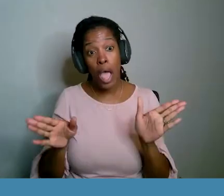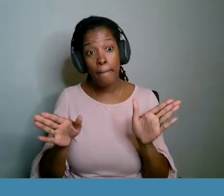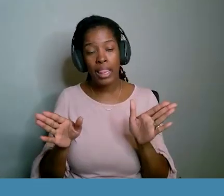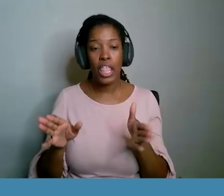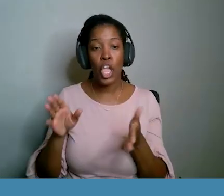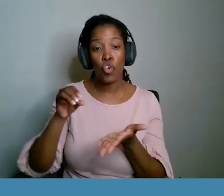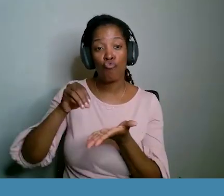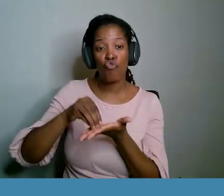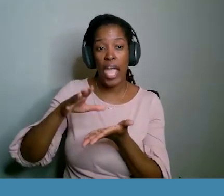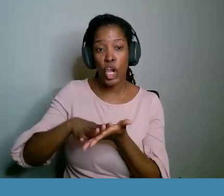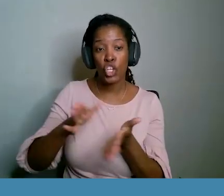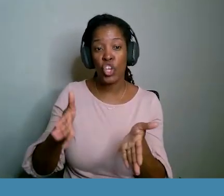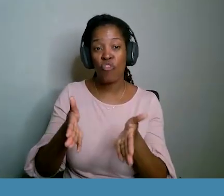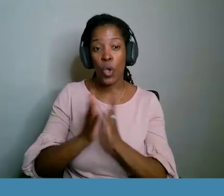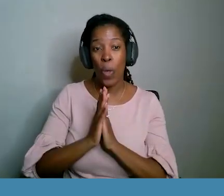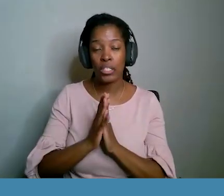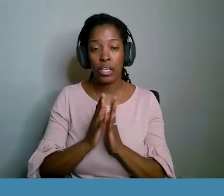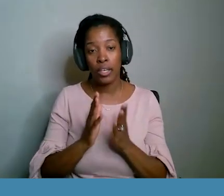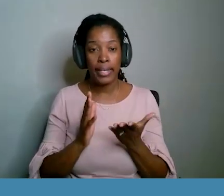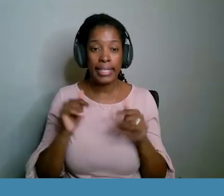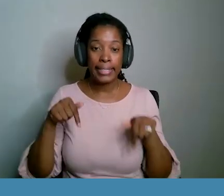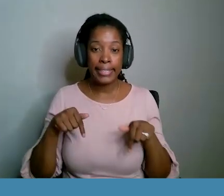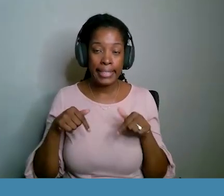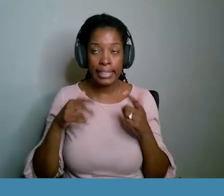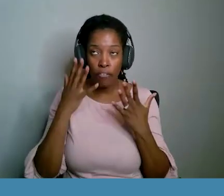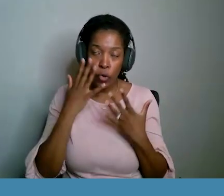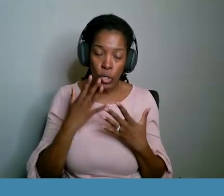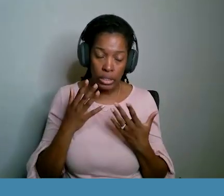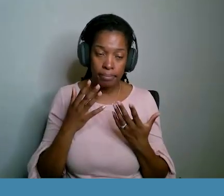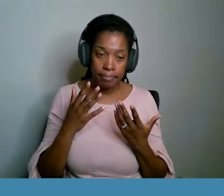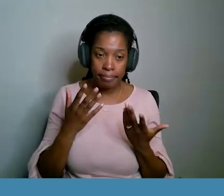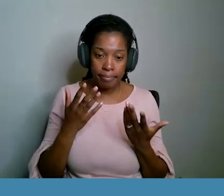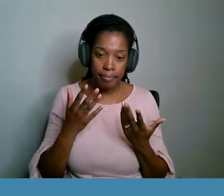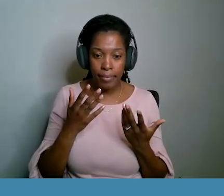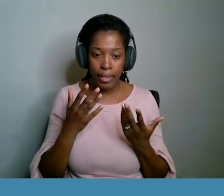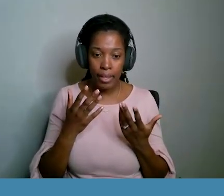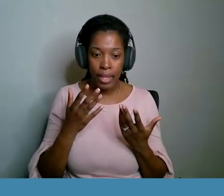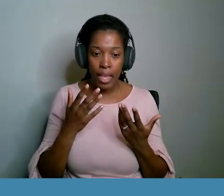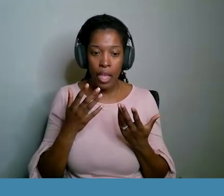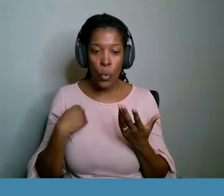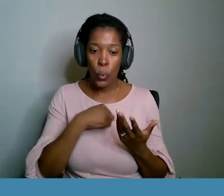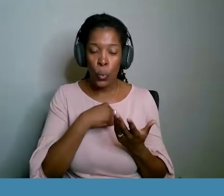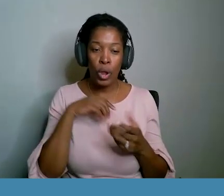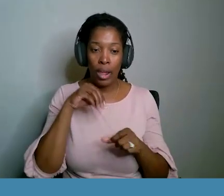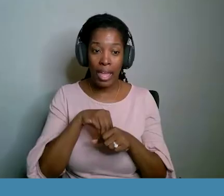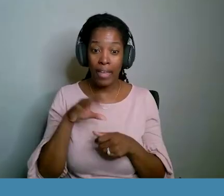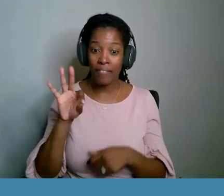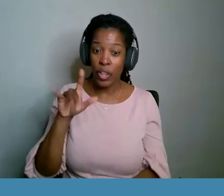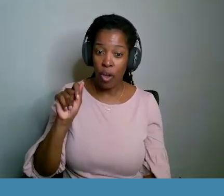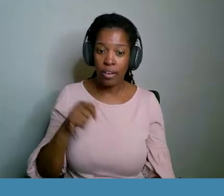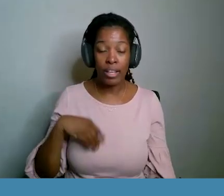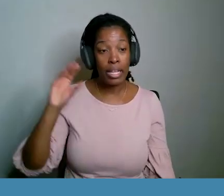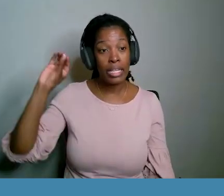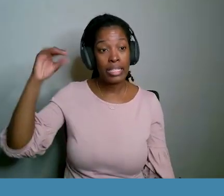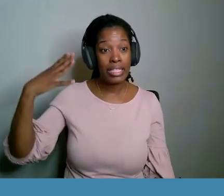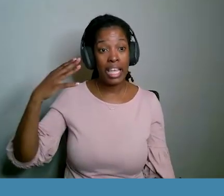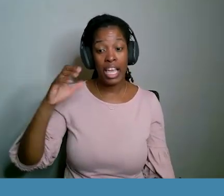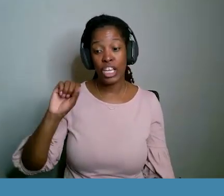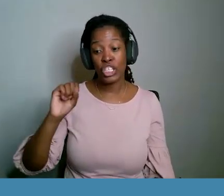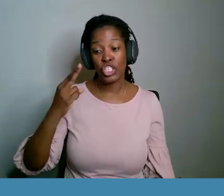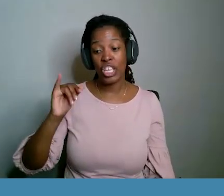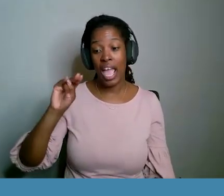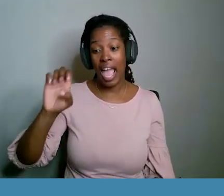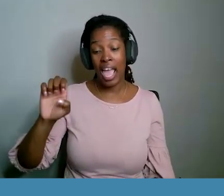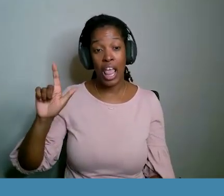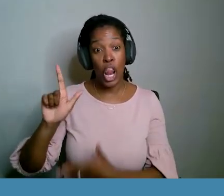request, fortunately we're in Florida where Sunshine Law gives us access to a lot of public records. So that is something you could submit a